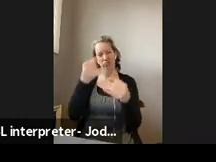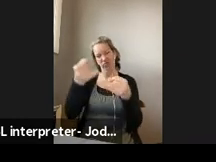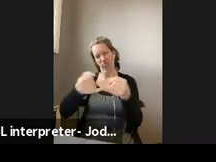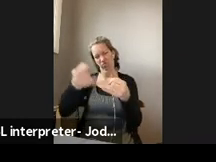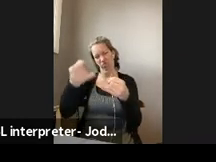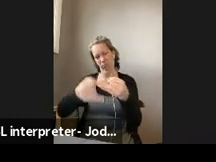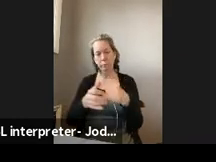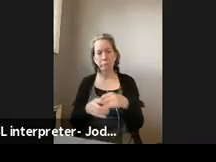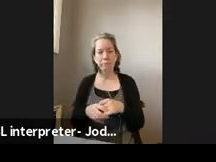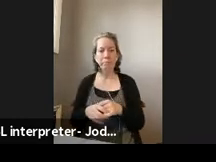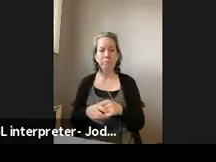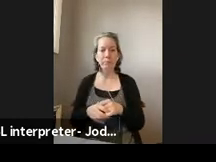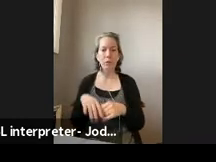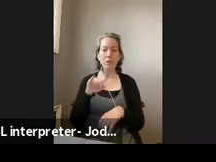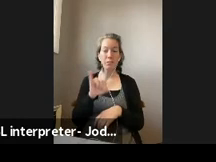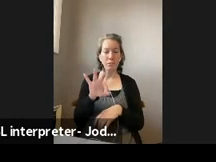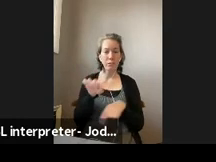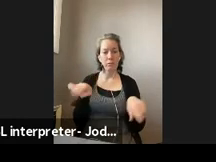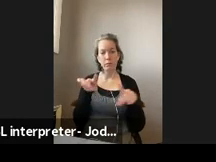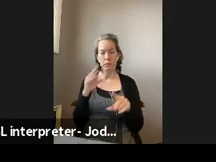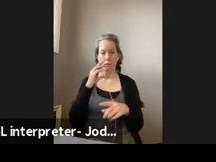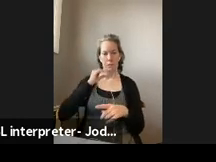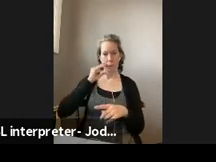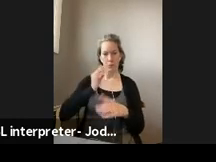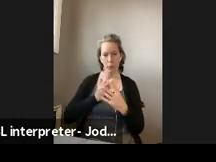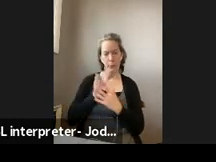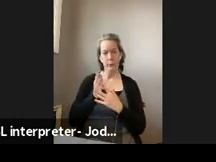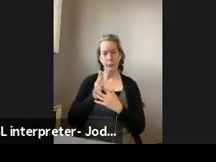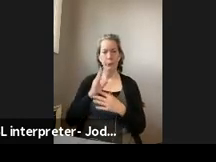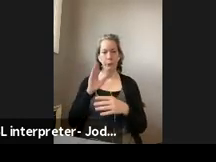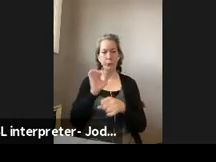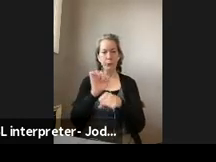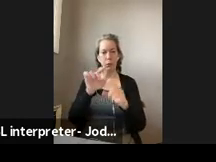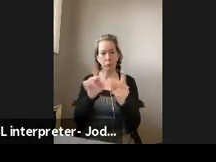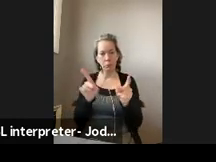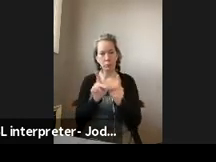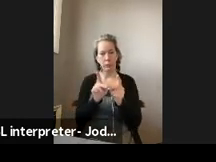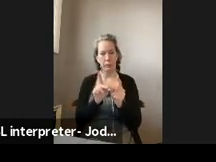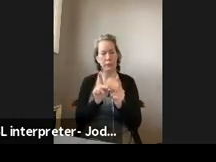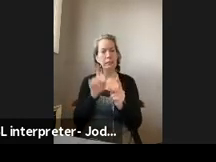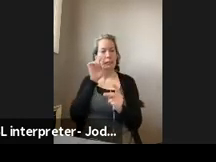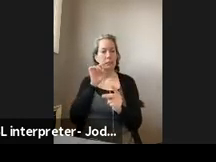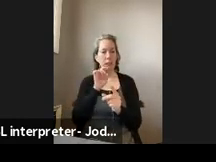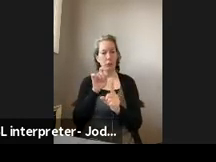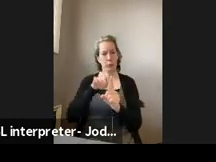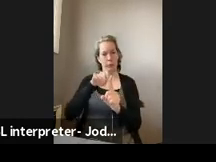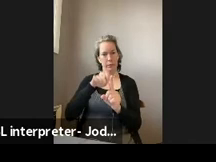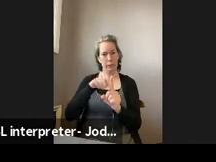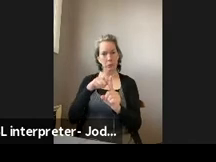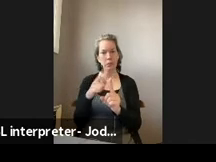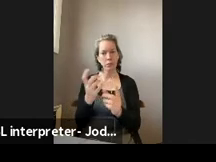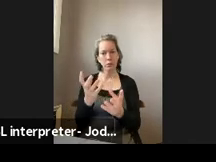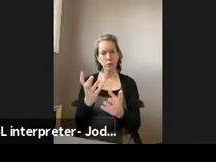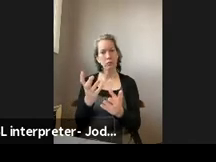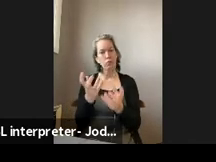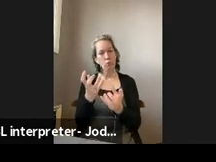But essentially, if you're experiencing workplace sexual harassment and you want some free legal advice, you're welcome to give